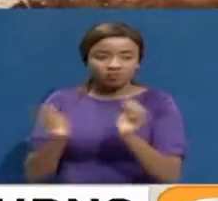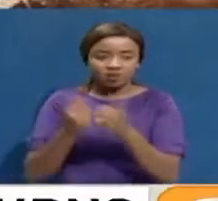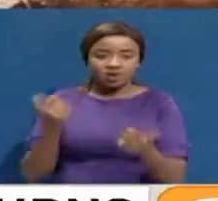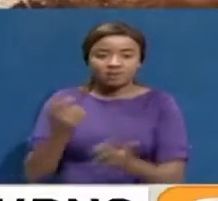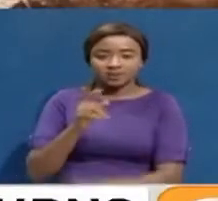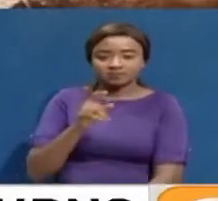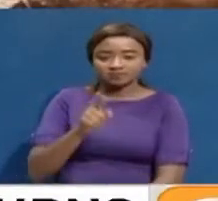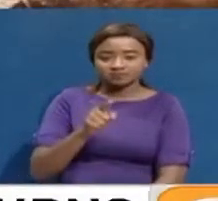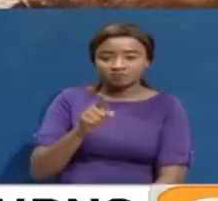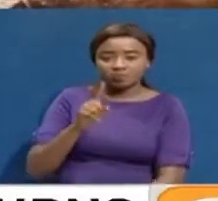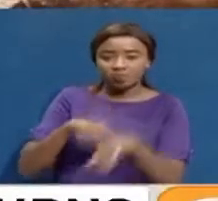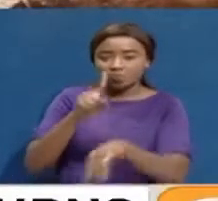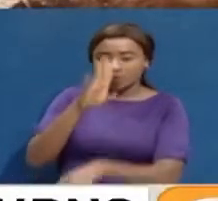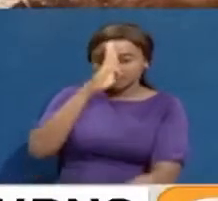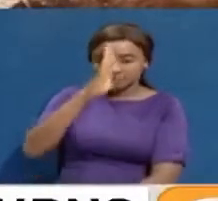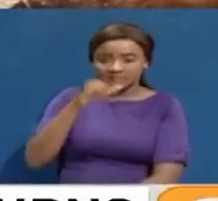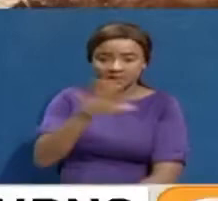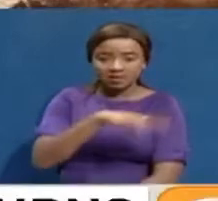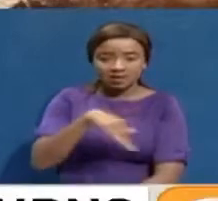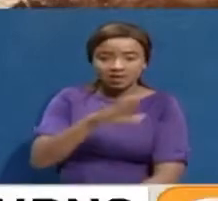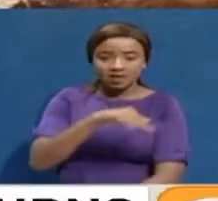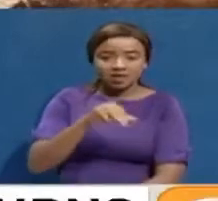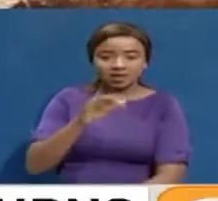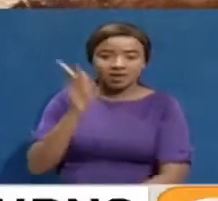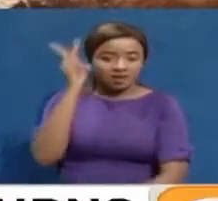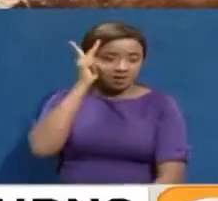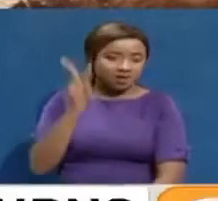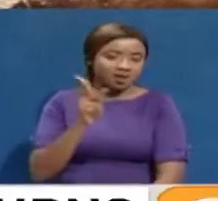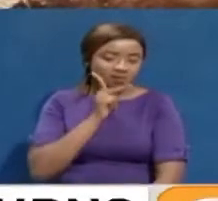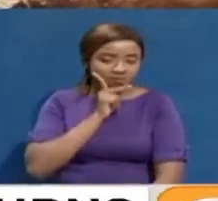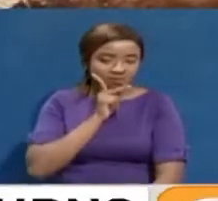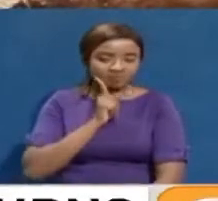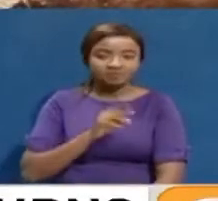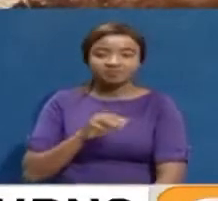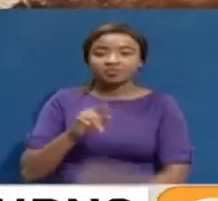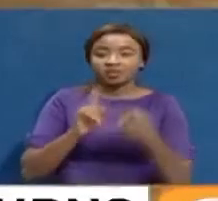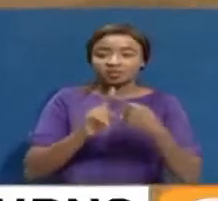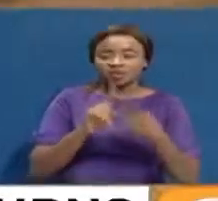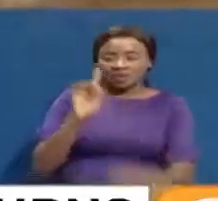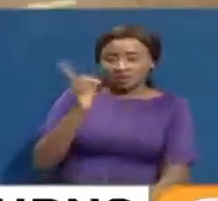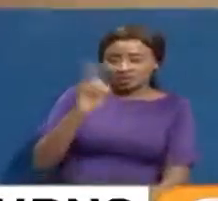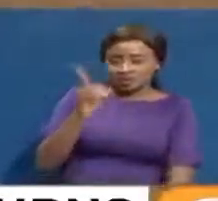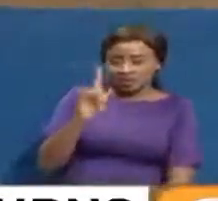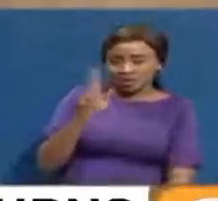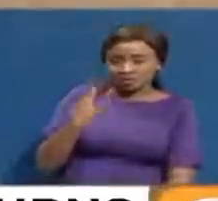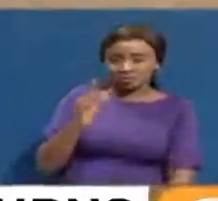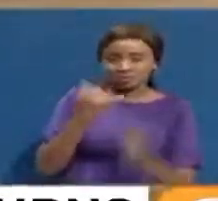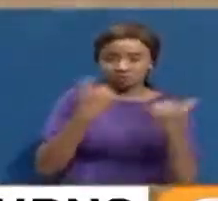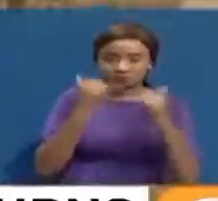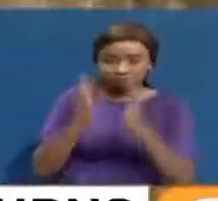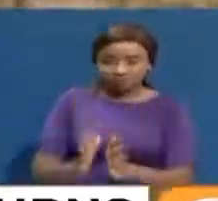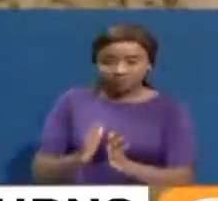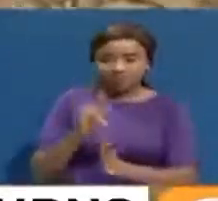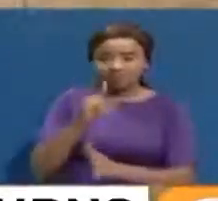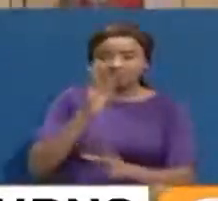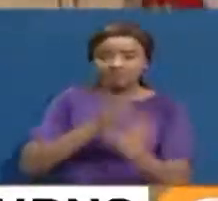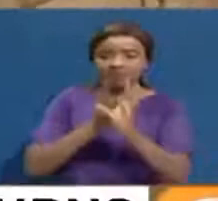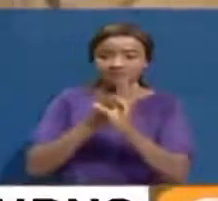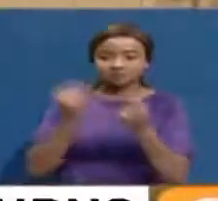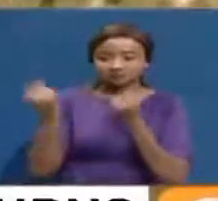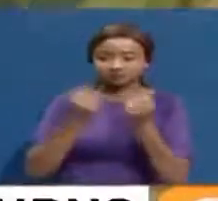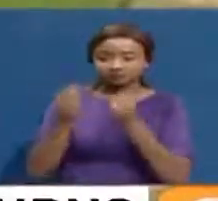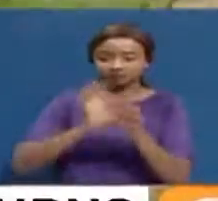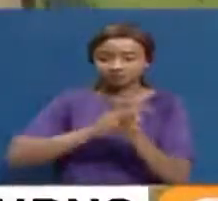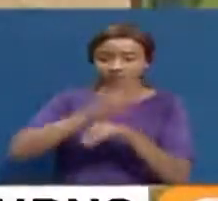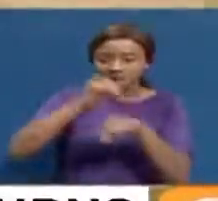opening round this Sunday at the Waterfront Mall in Karen. Nairobi Gohil's father, Sushil, competed in the Kenya National Rally